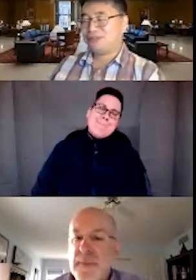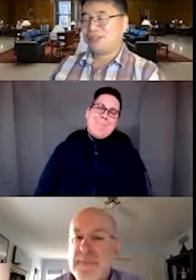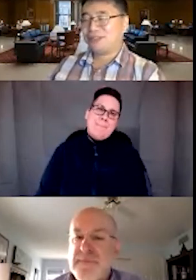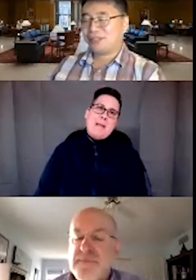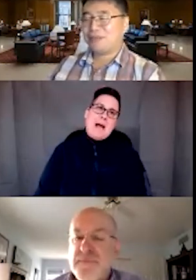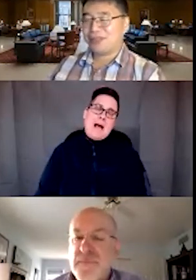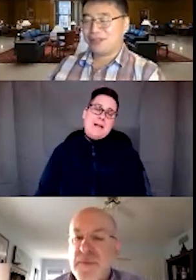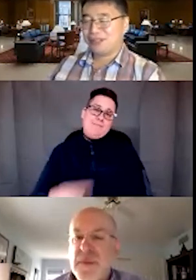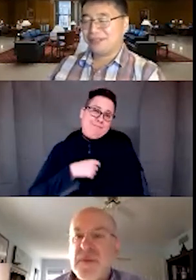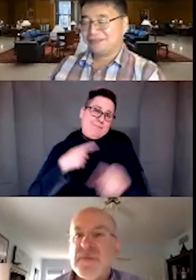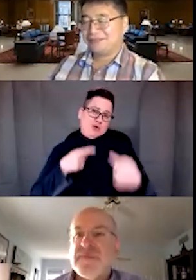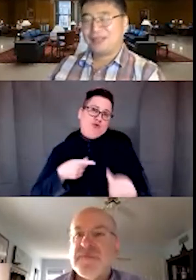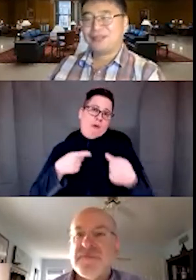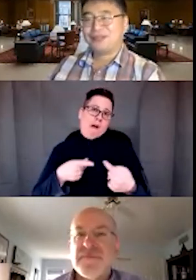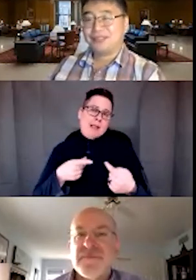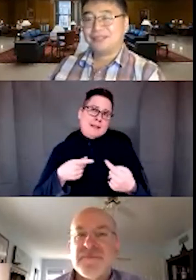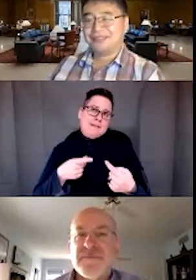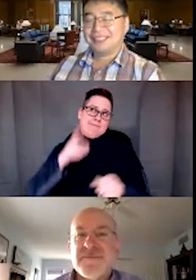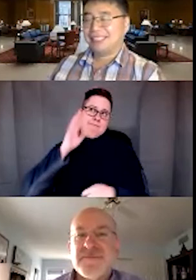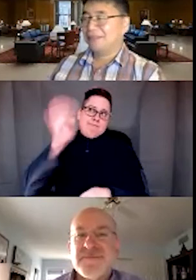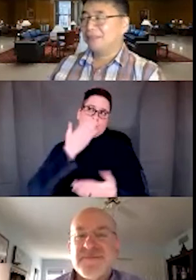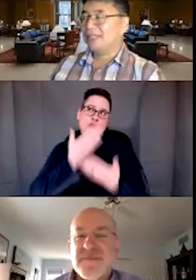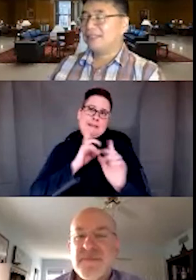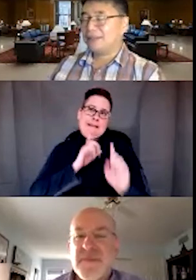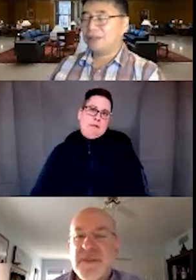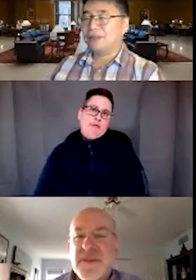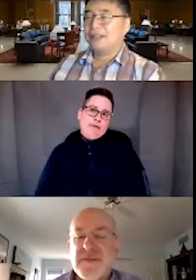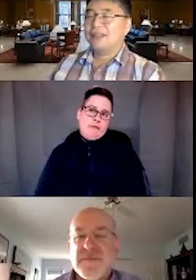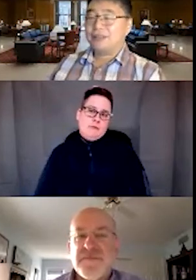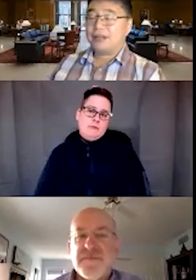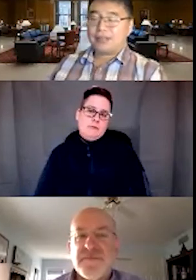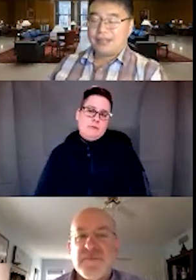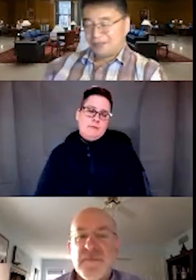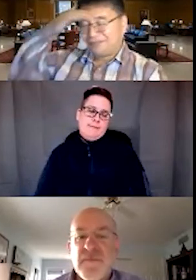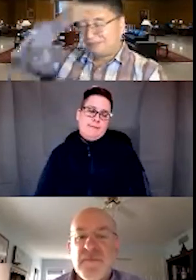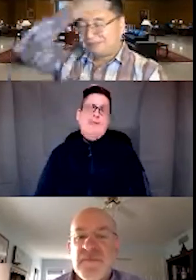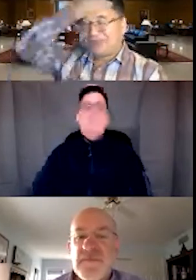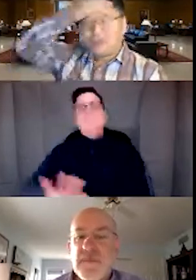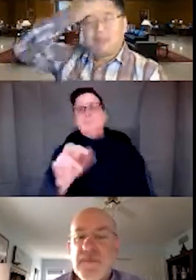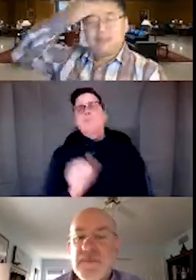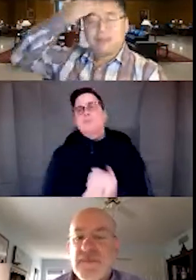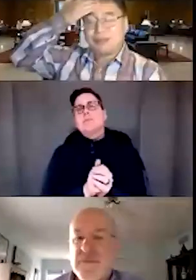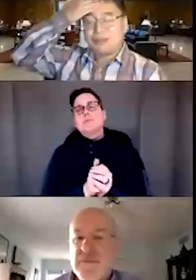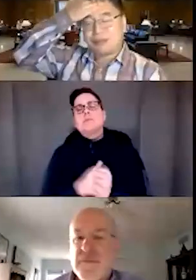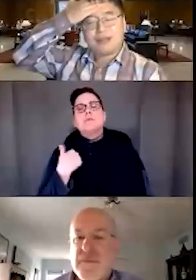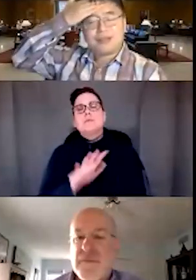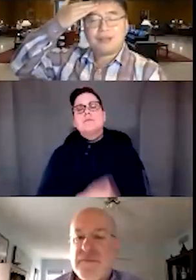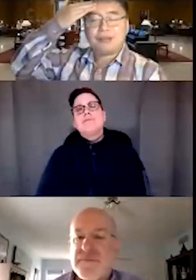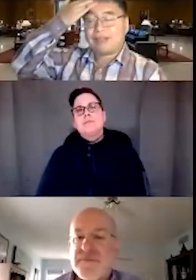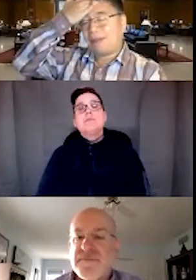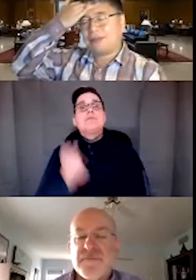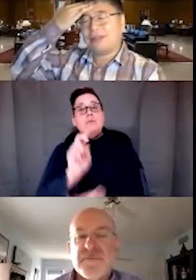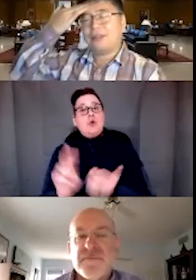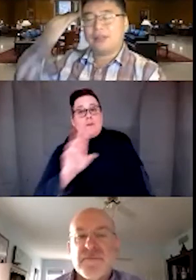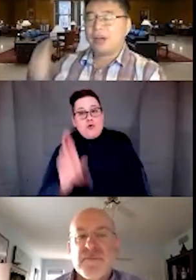I'm struggling to come up with a good answer for it, but it seems, so there's a, we do have, so University of Rochester, the